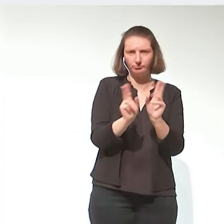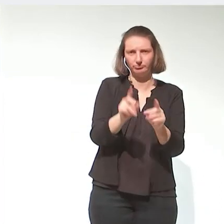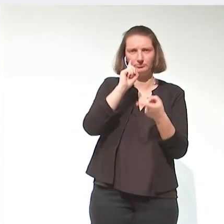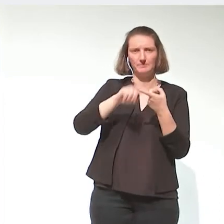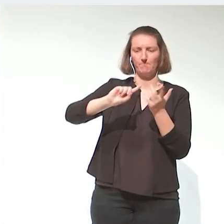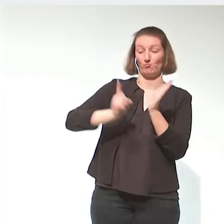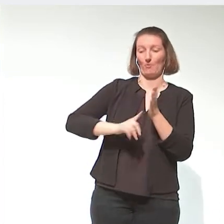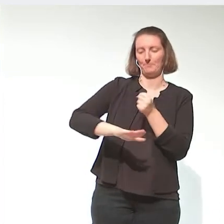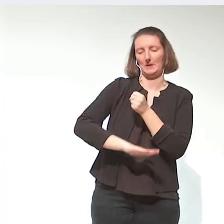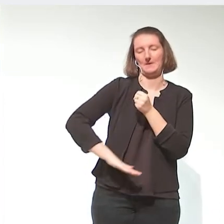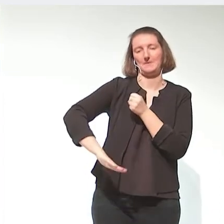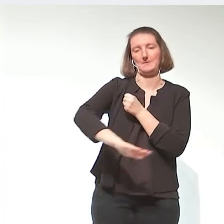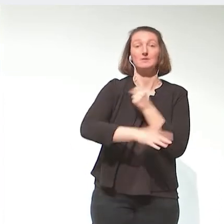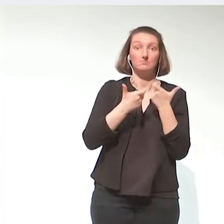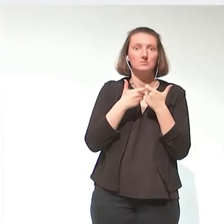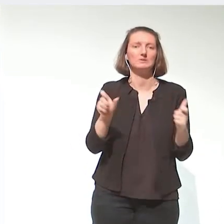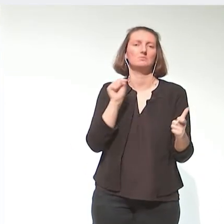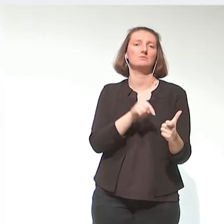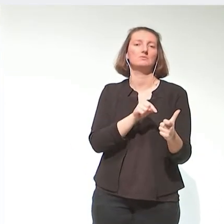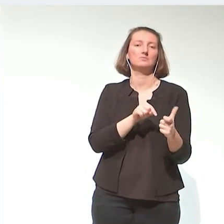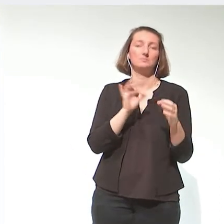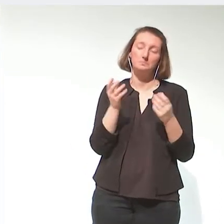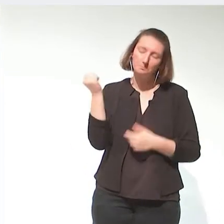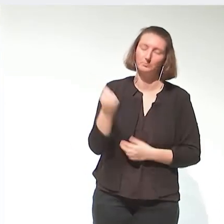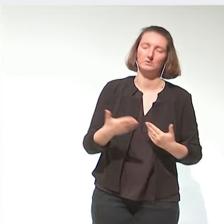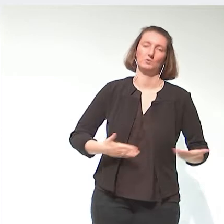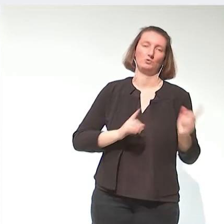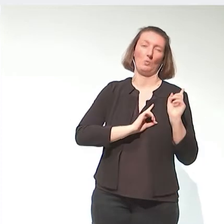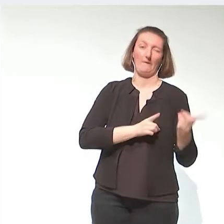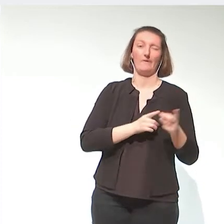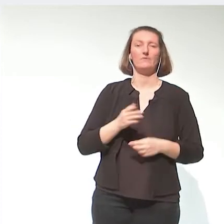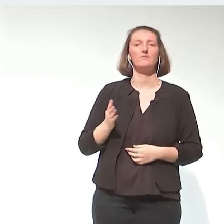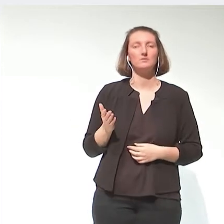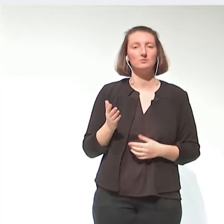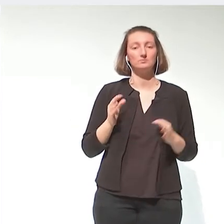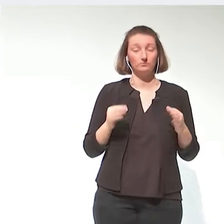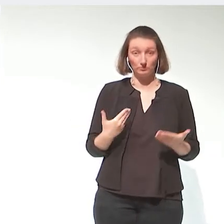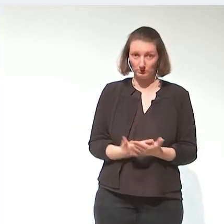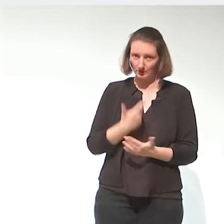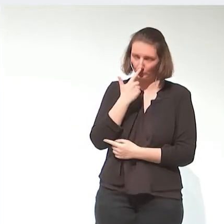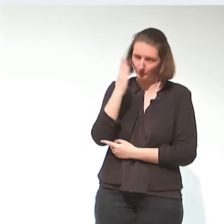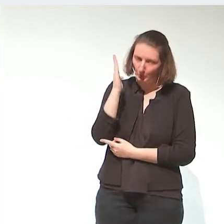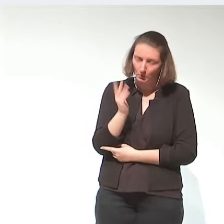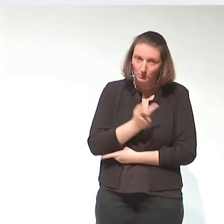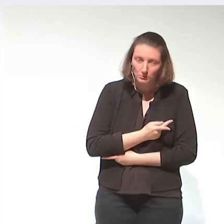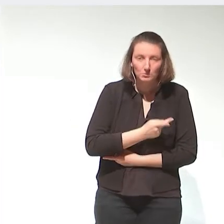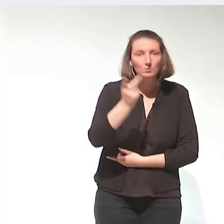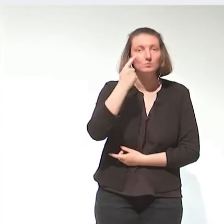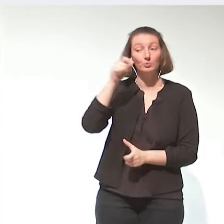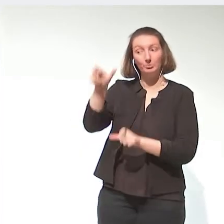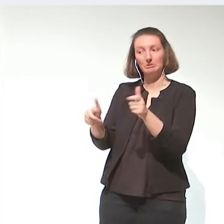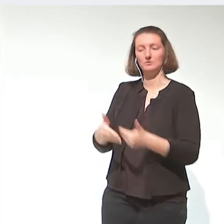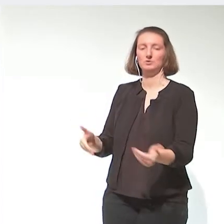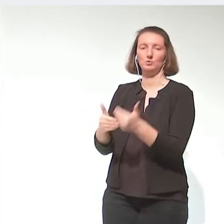times of conflict, it is even more and more of a pressing need when you have persons with disabilities who actually have